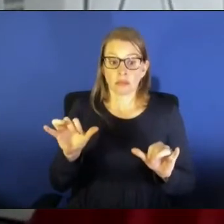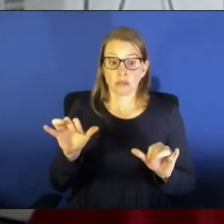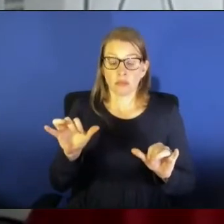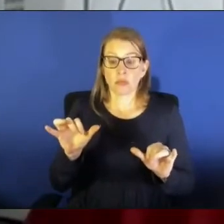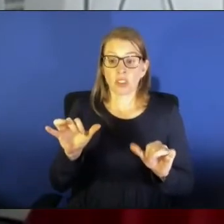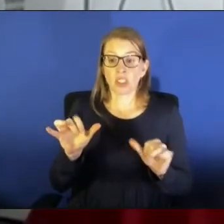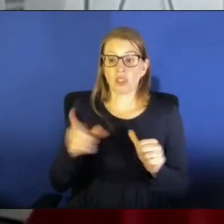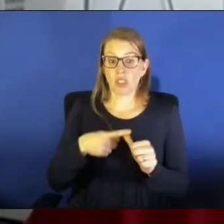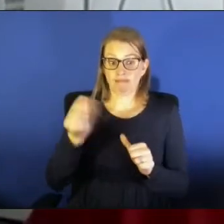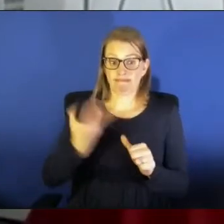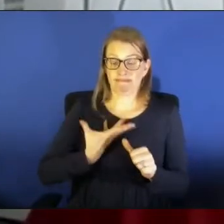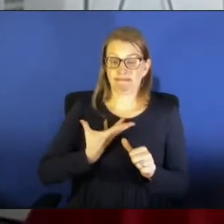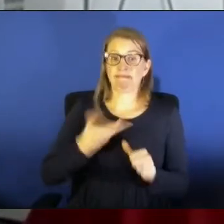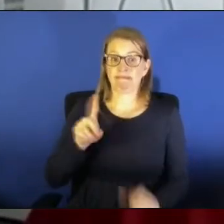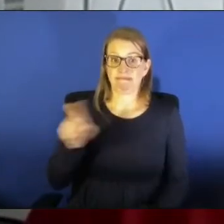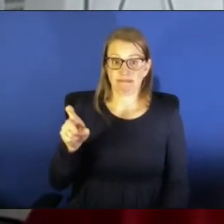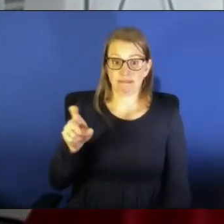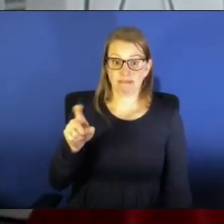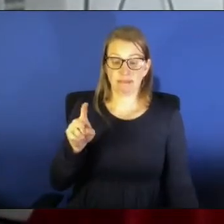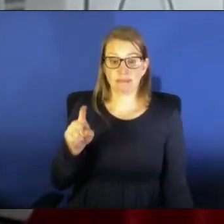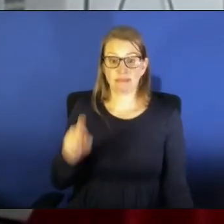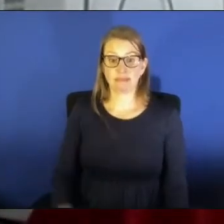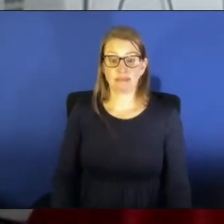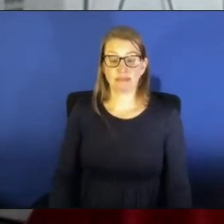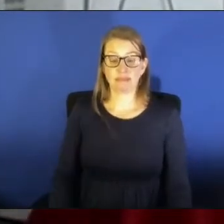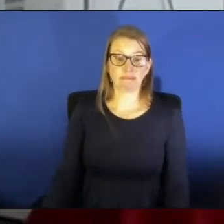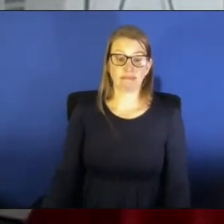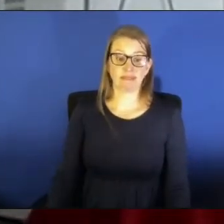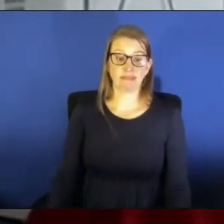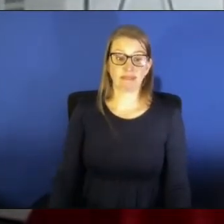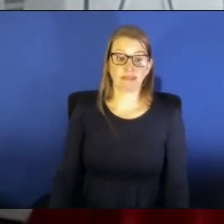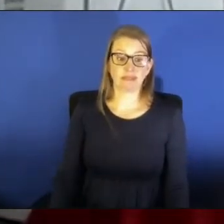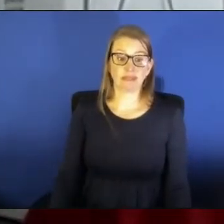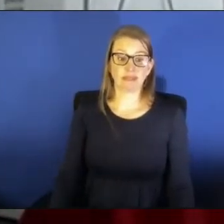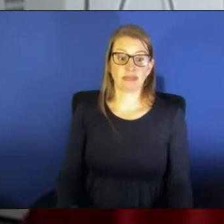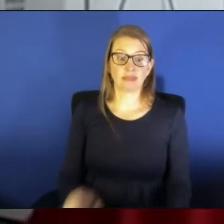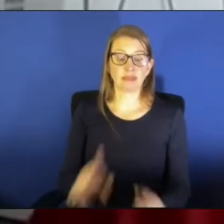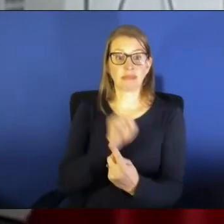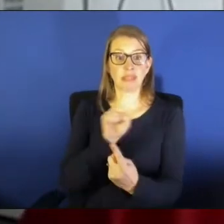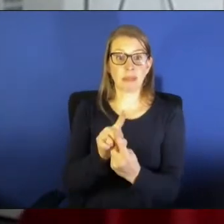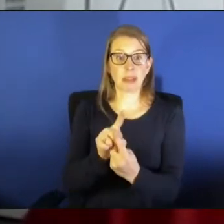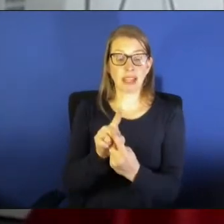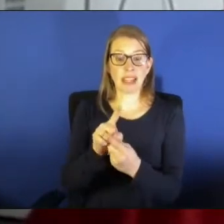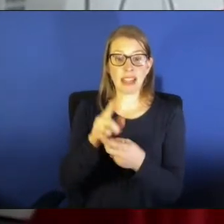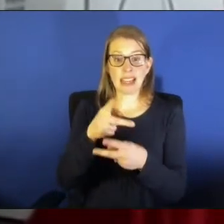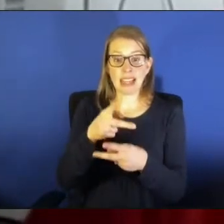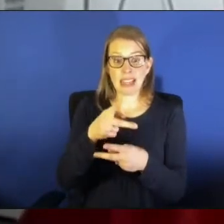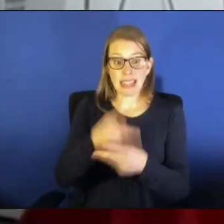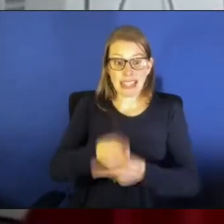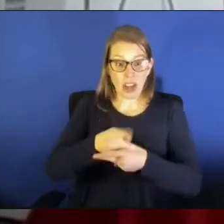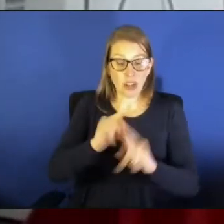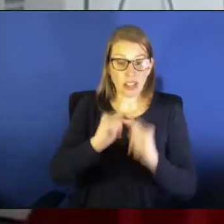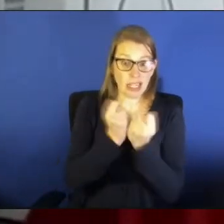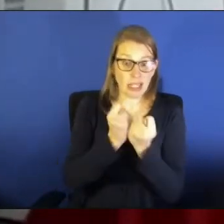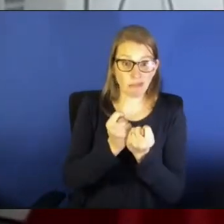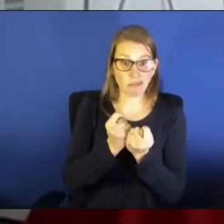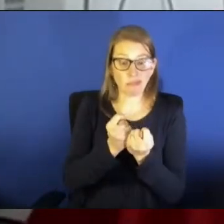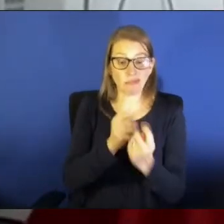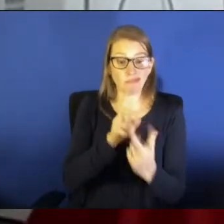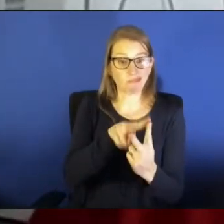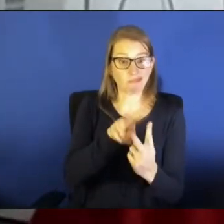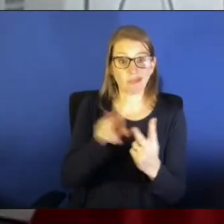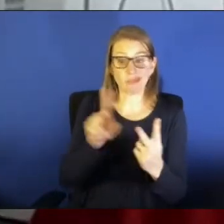meeting the care team, meeting Dr. Doolittle, Dr. Selby, Kristen, the nurses, it's just such